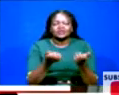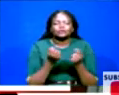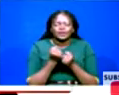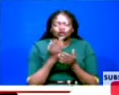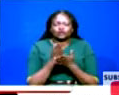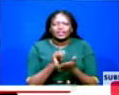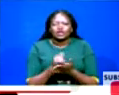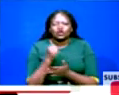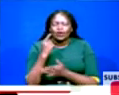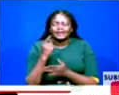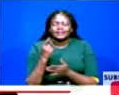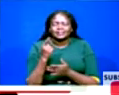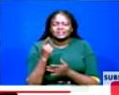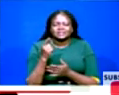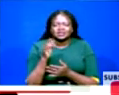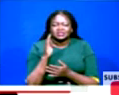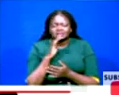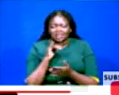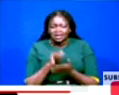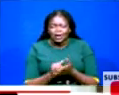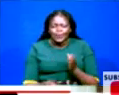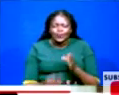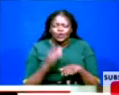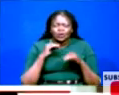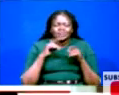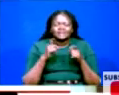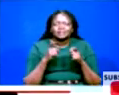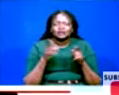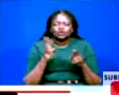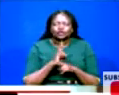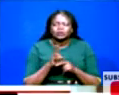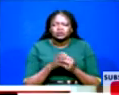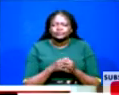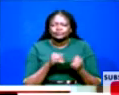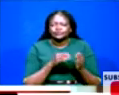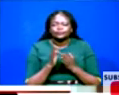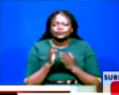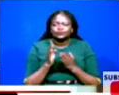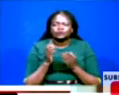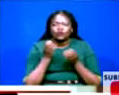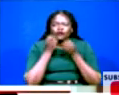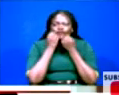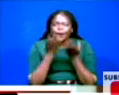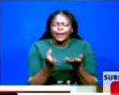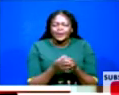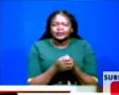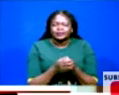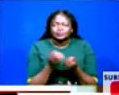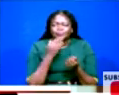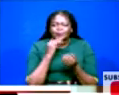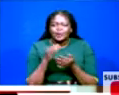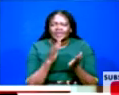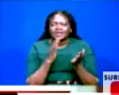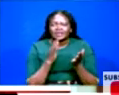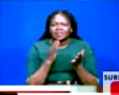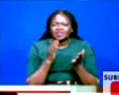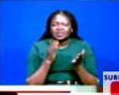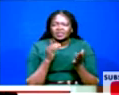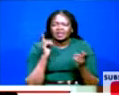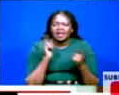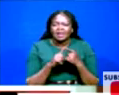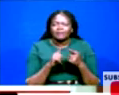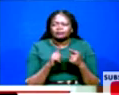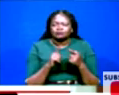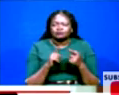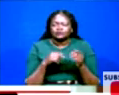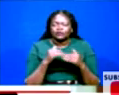only refuse that produces quality gas is used. The platform, the information best practice platform, is aimed at bringing all